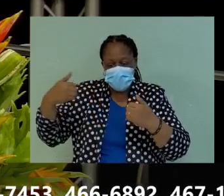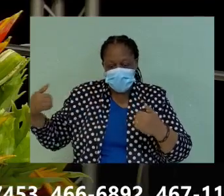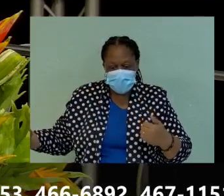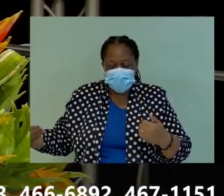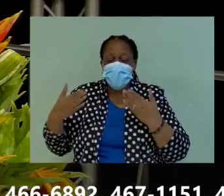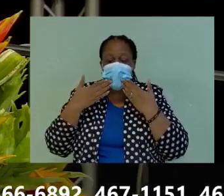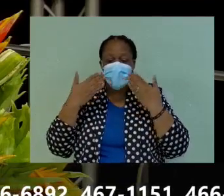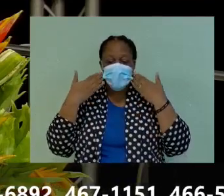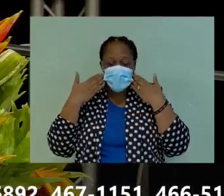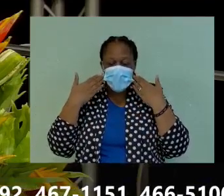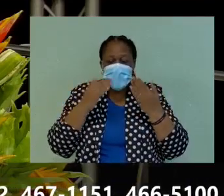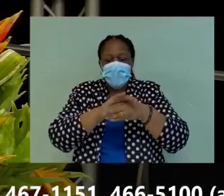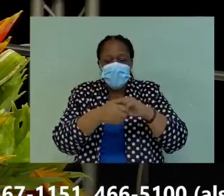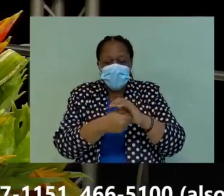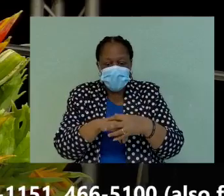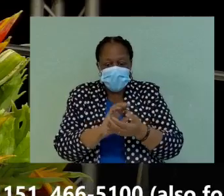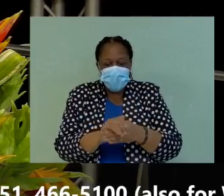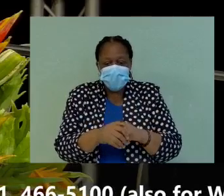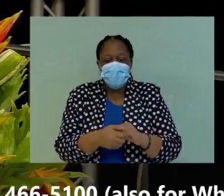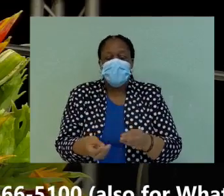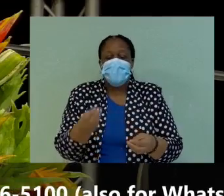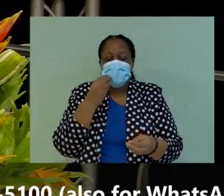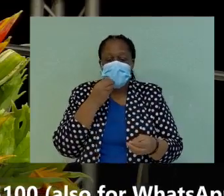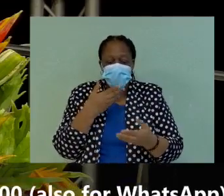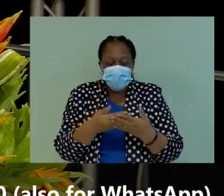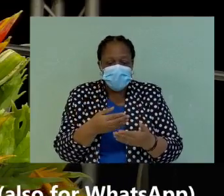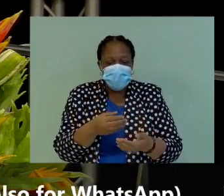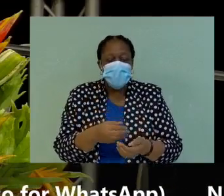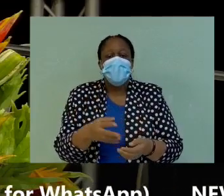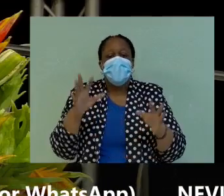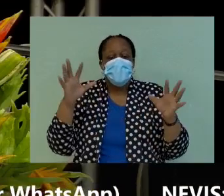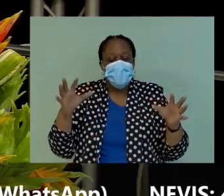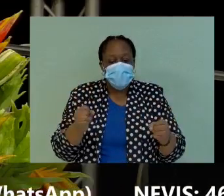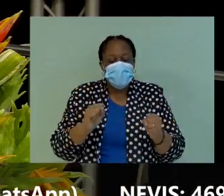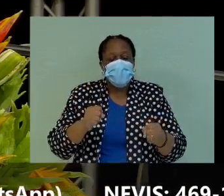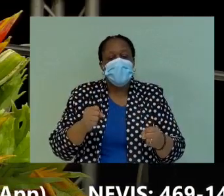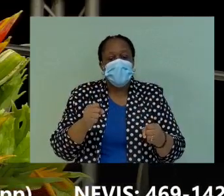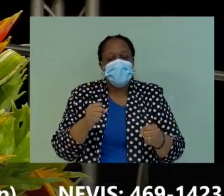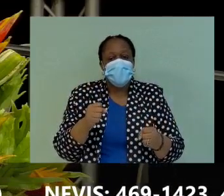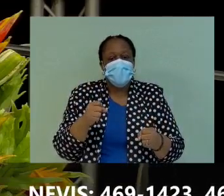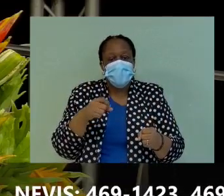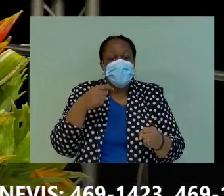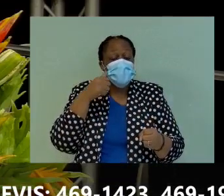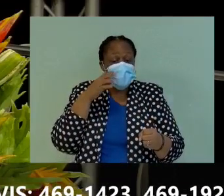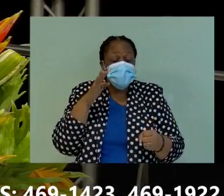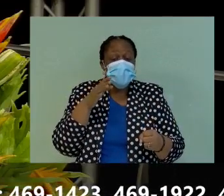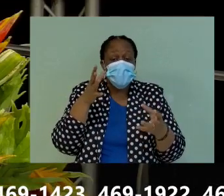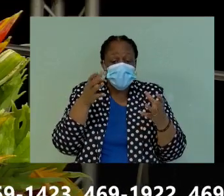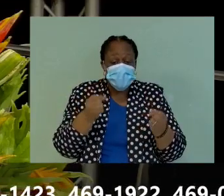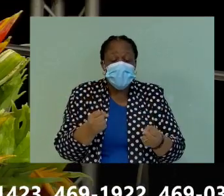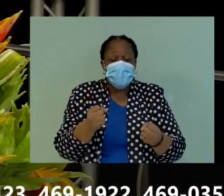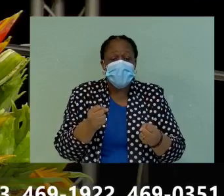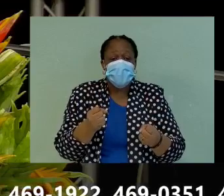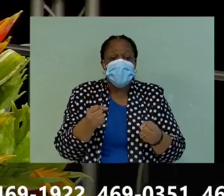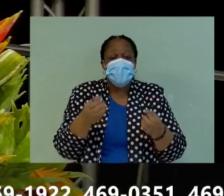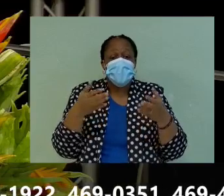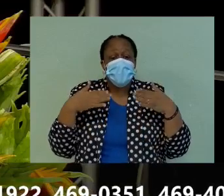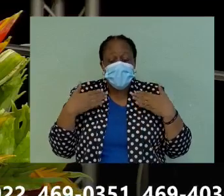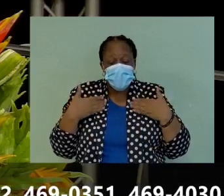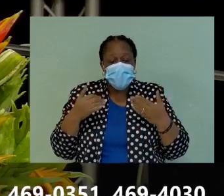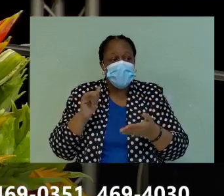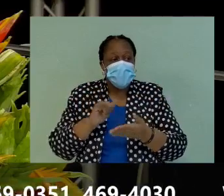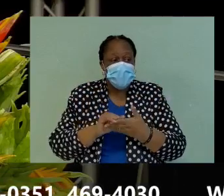mask. I am ready to rejoin the war against this virus and look forward to re-entering the workforce of the Ministry of Health and to